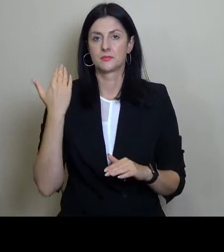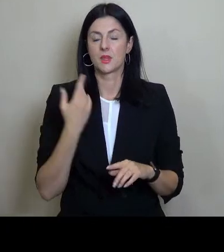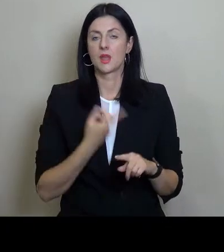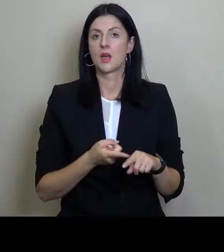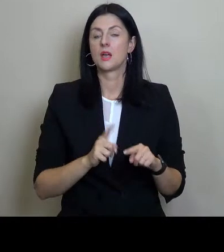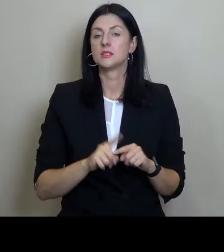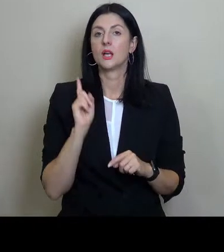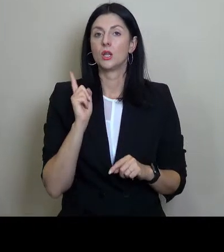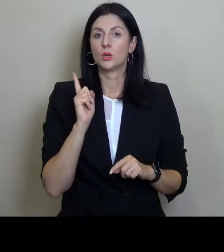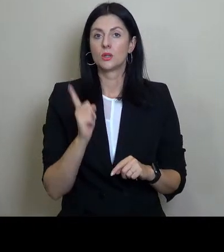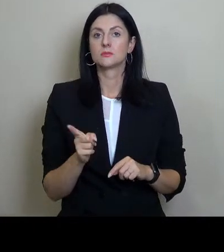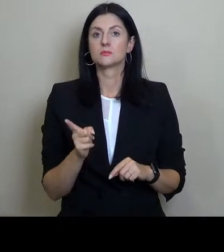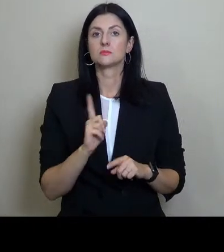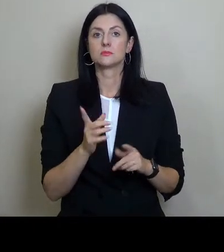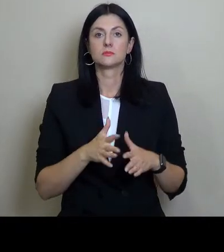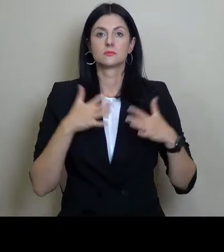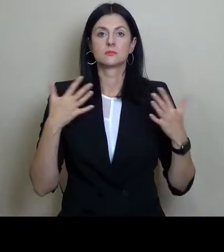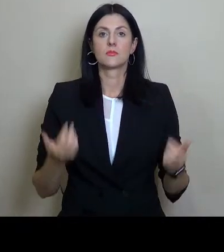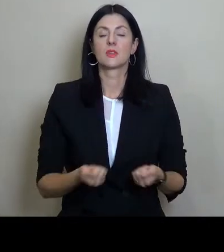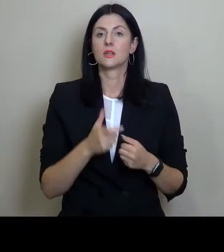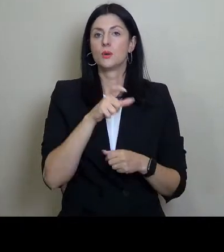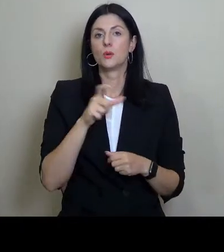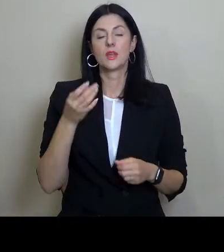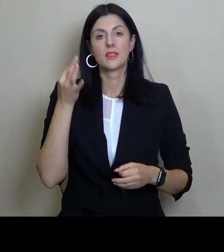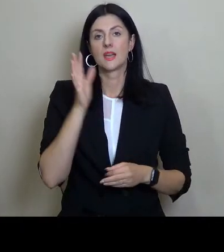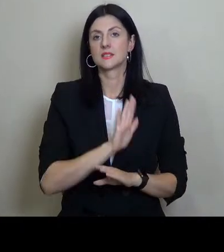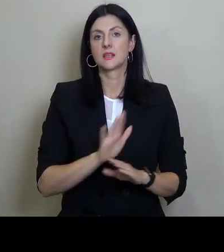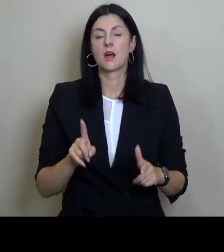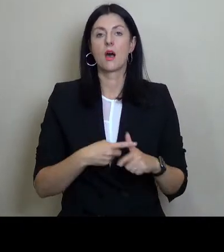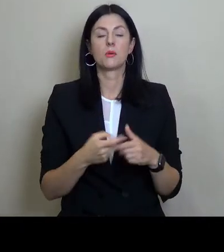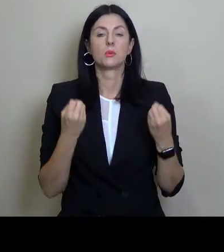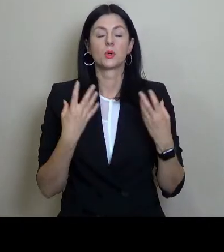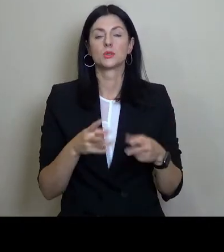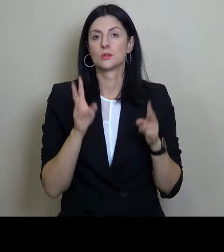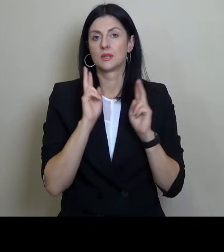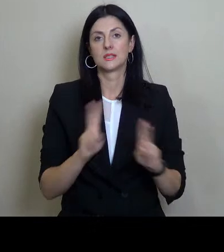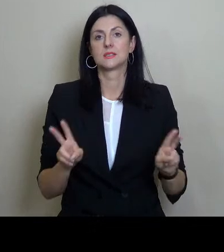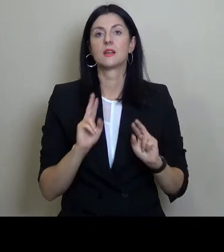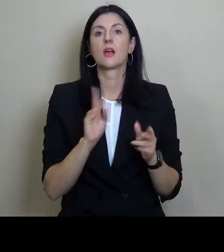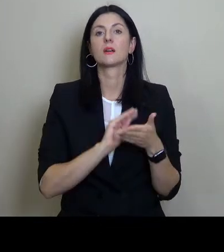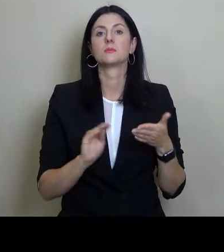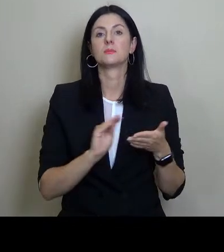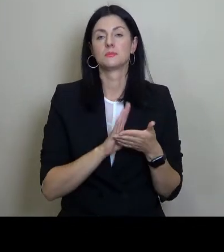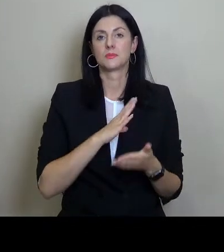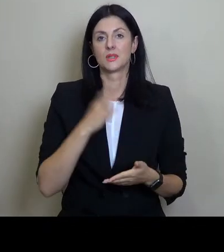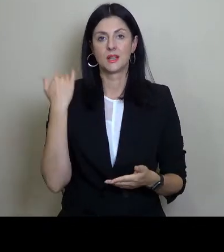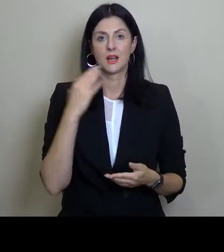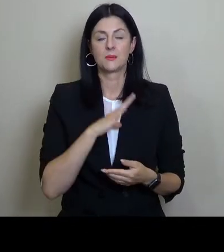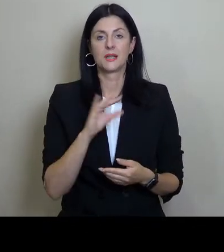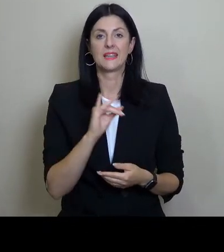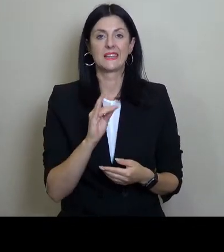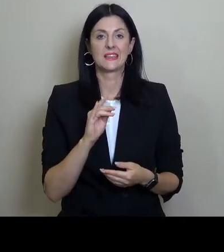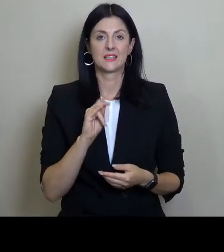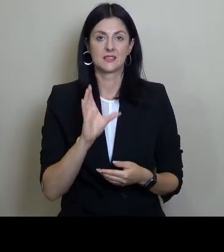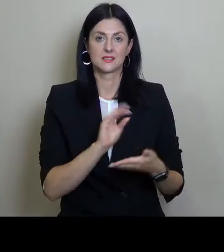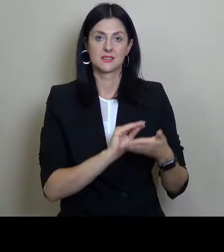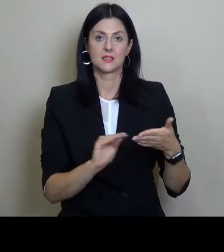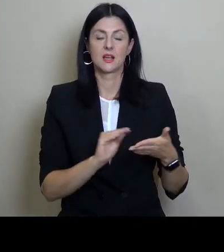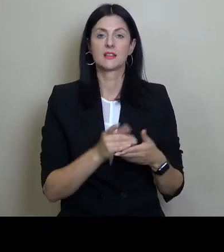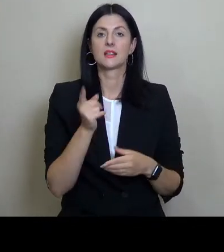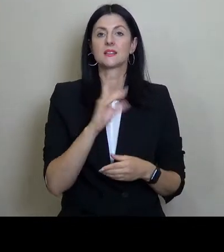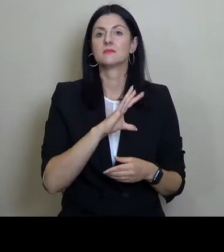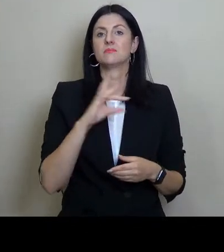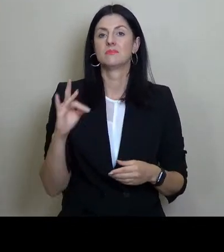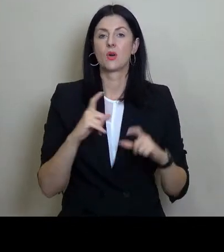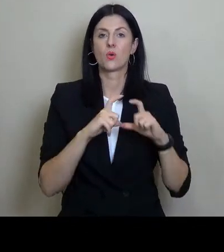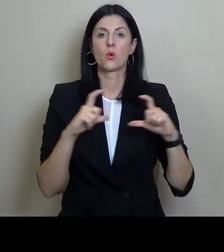indexes on the envelopes that we used to write in the Soviet times? I think most of the people forgot or don't know.